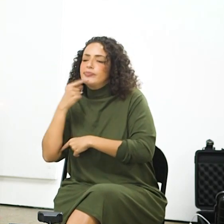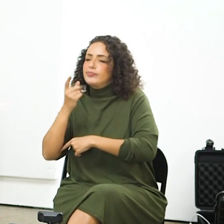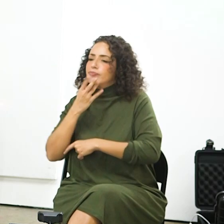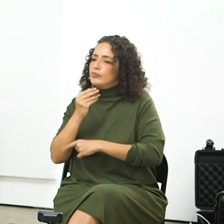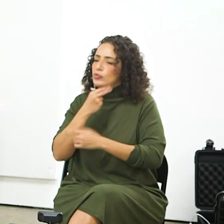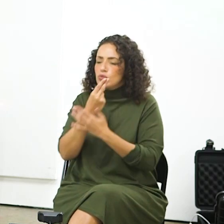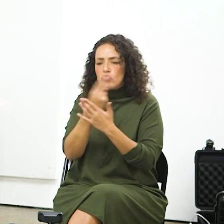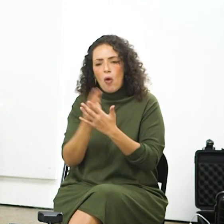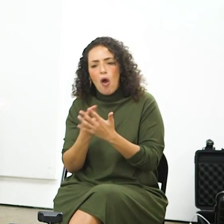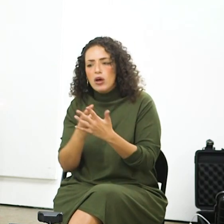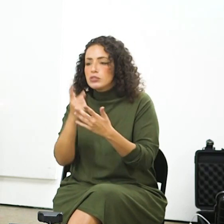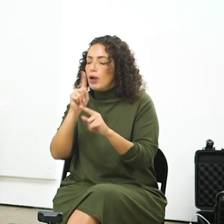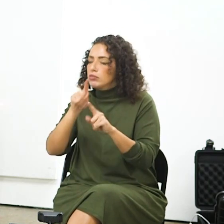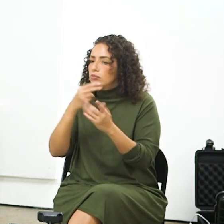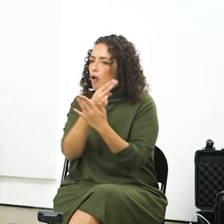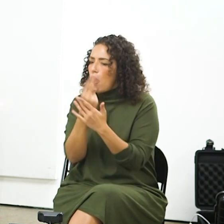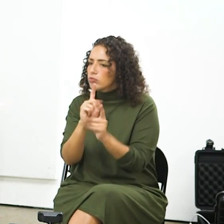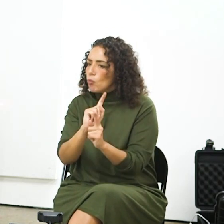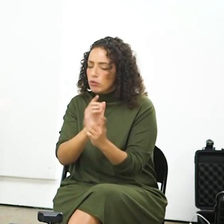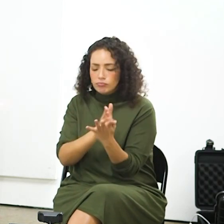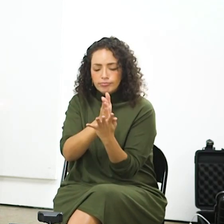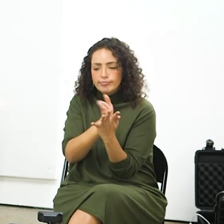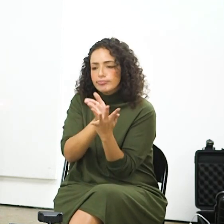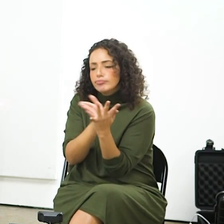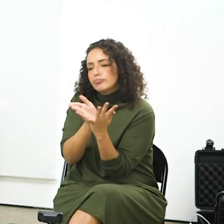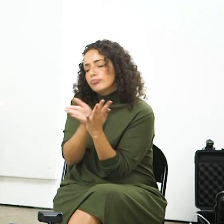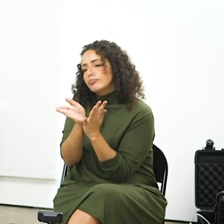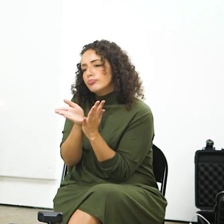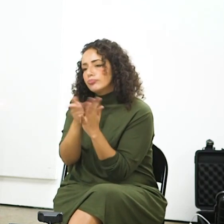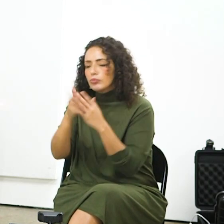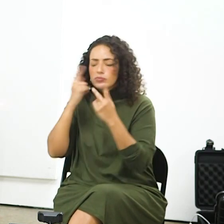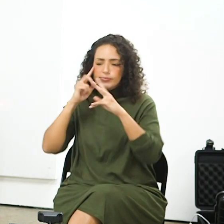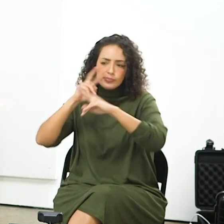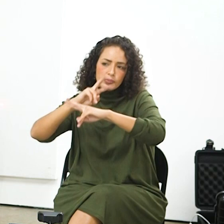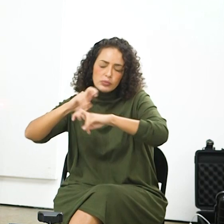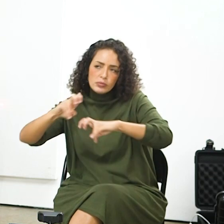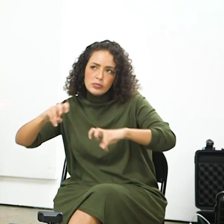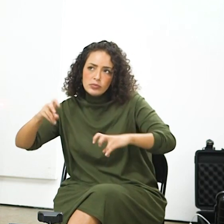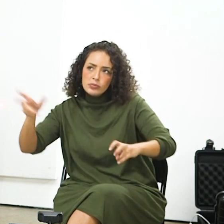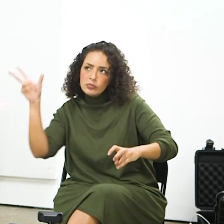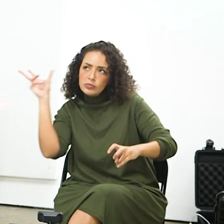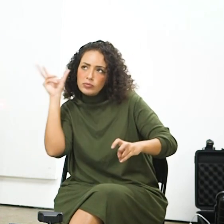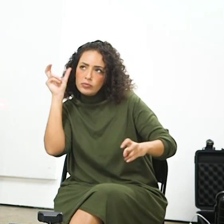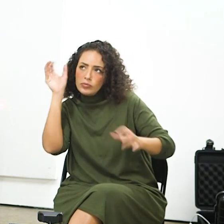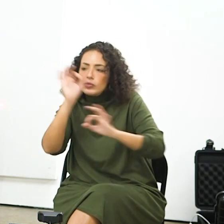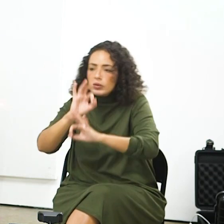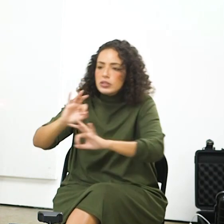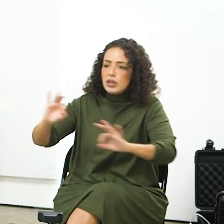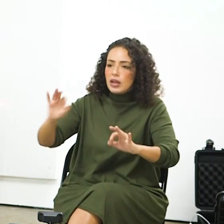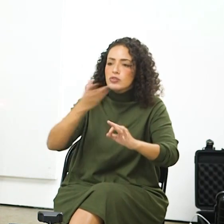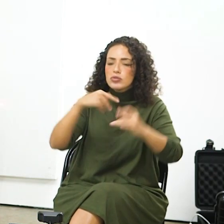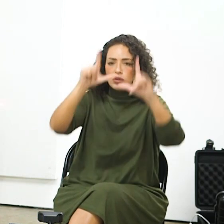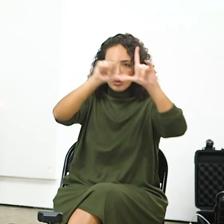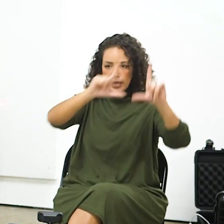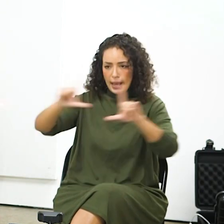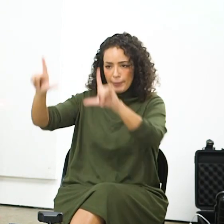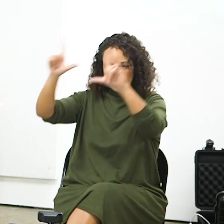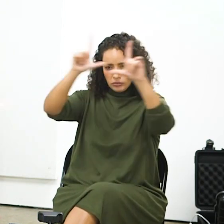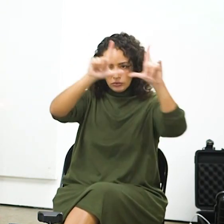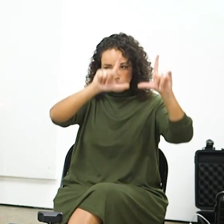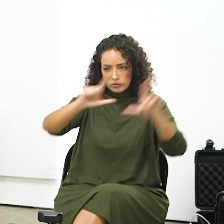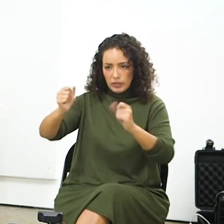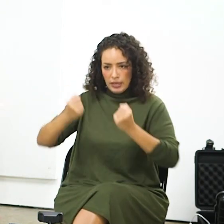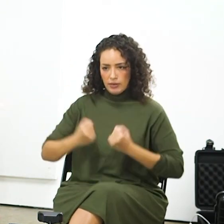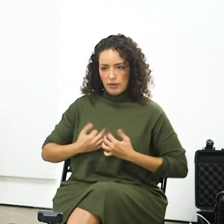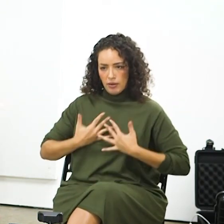utilizes multidisciplinary approach to explore a world of sound and silence through mediums of drawing, moving image, and multisensory